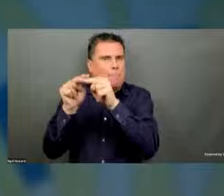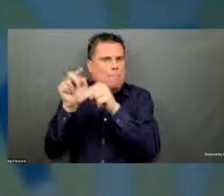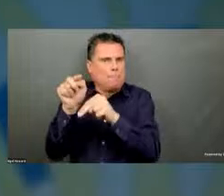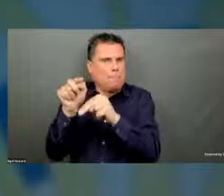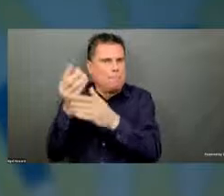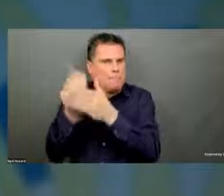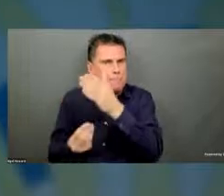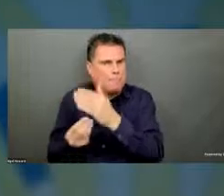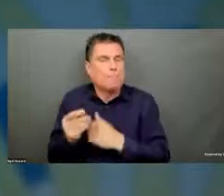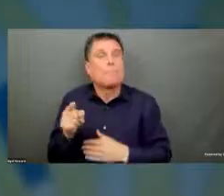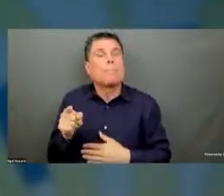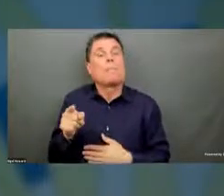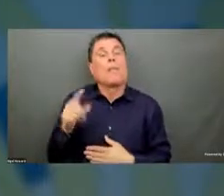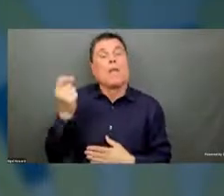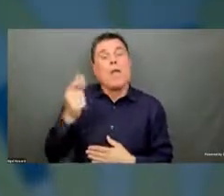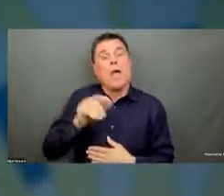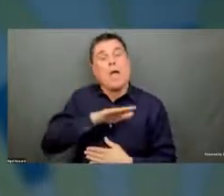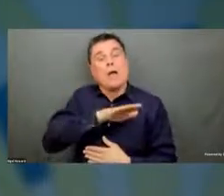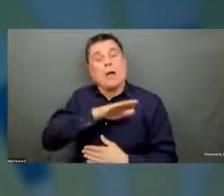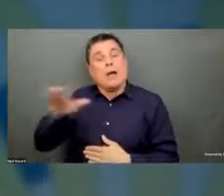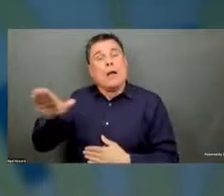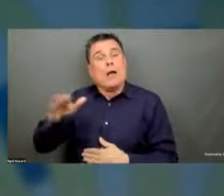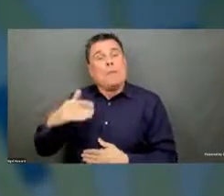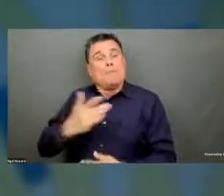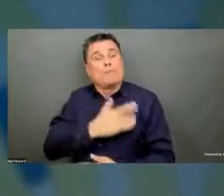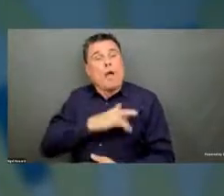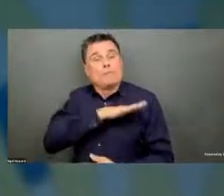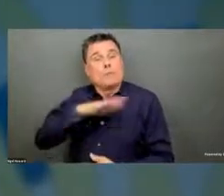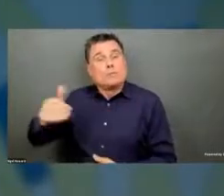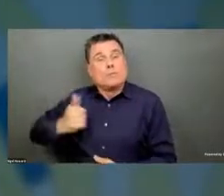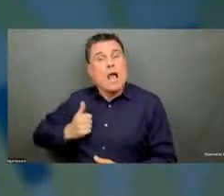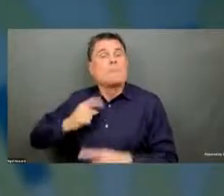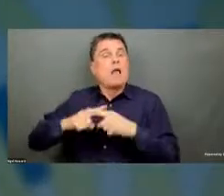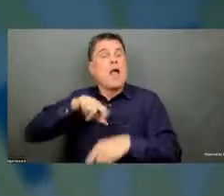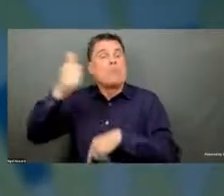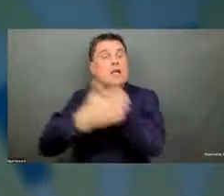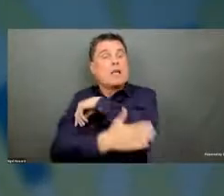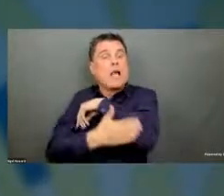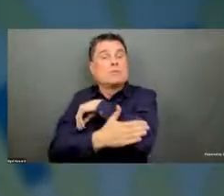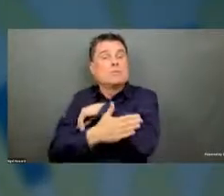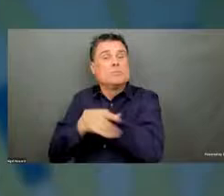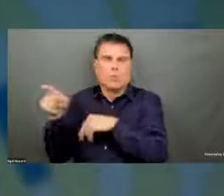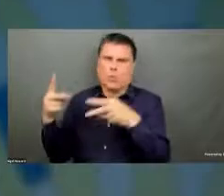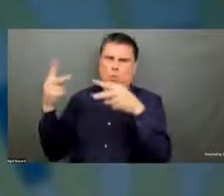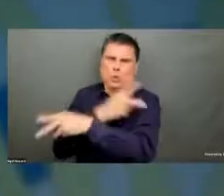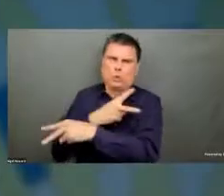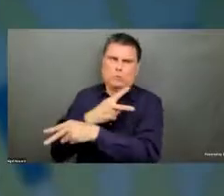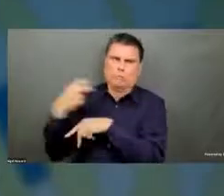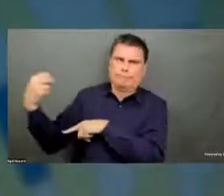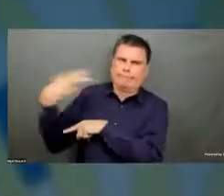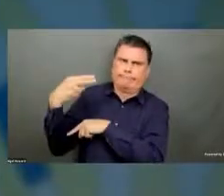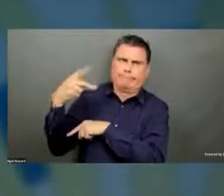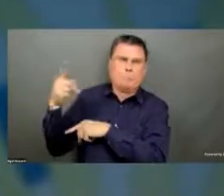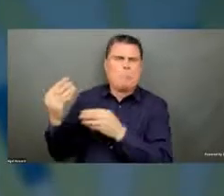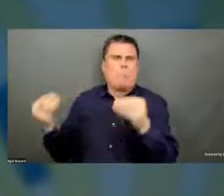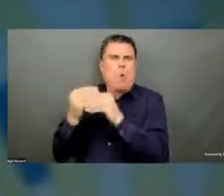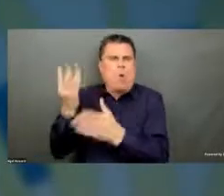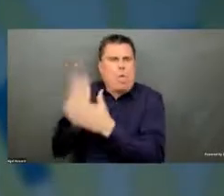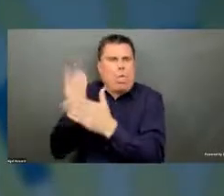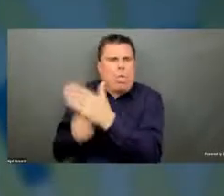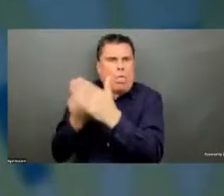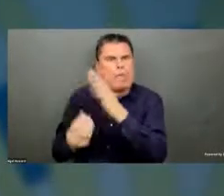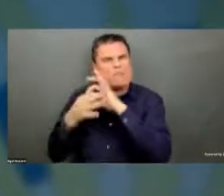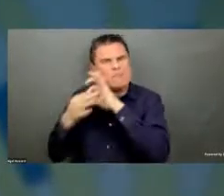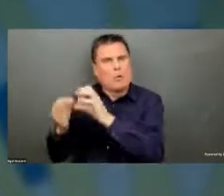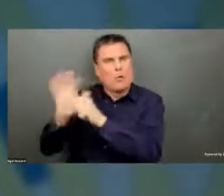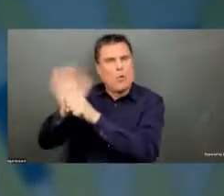or in other countries. And we know that there are two things going on in BC right now. We have this COVID-19 pandemic,